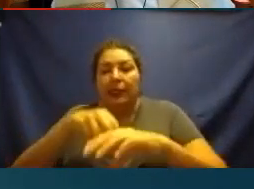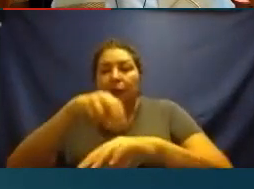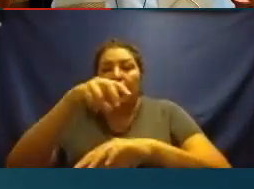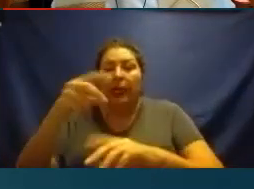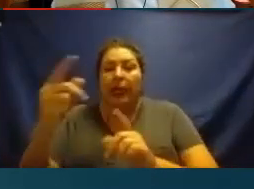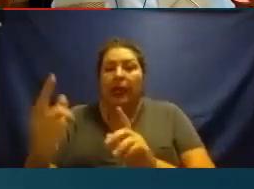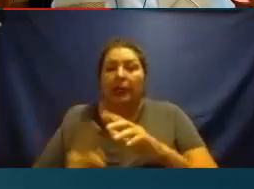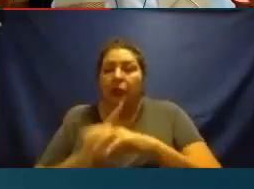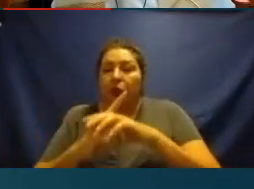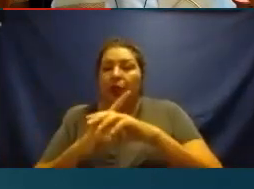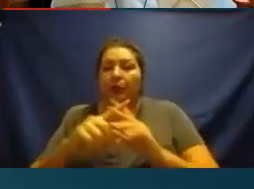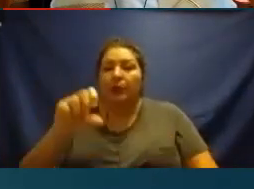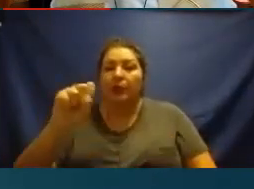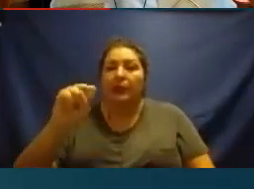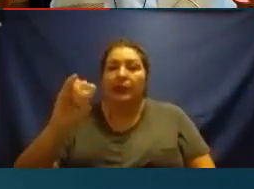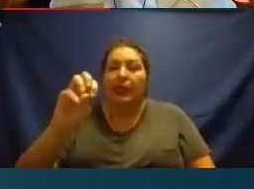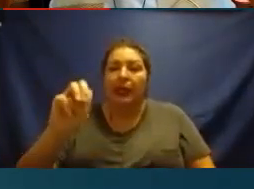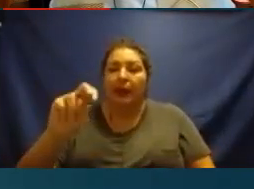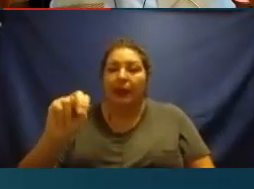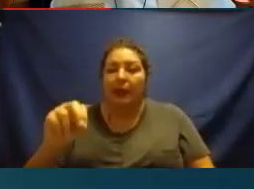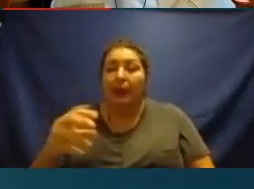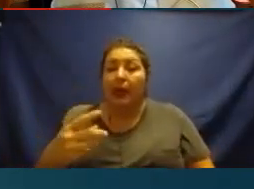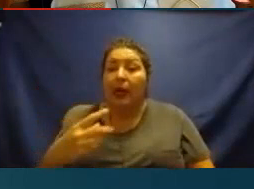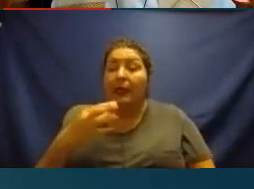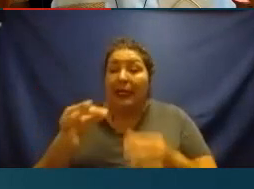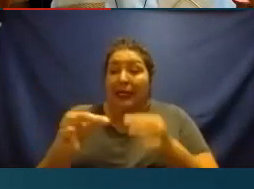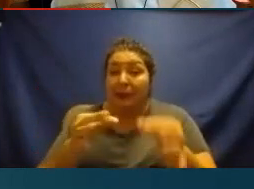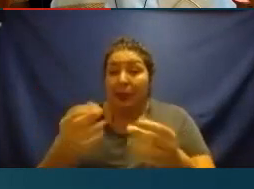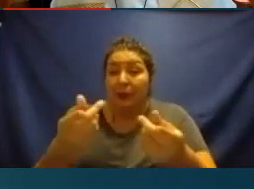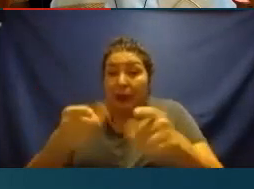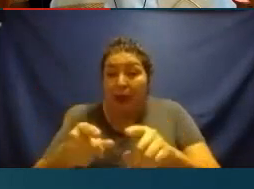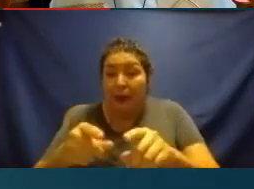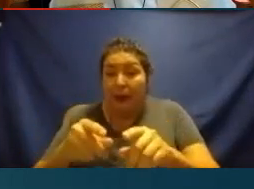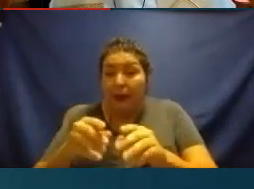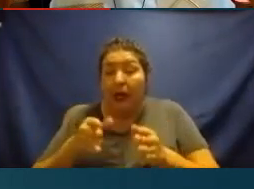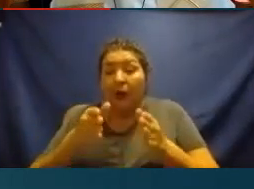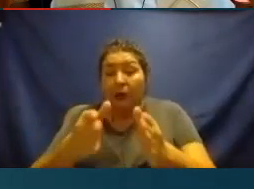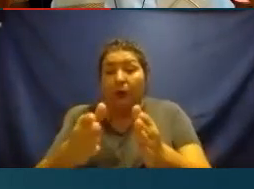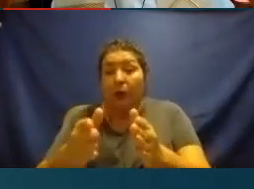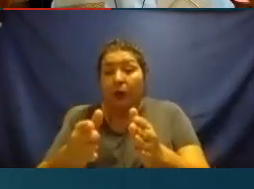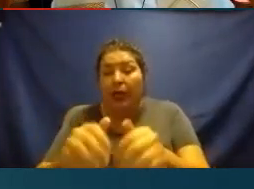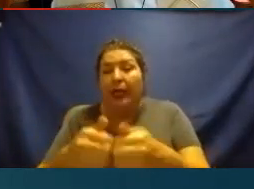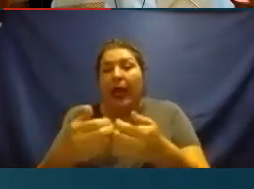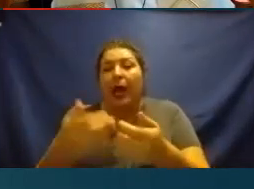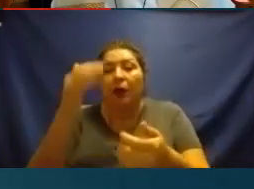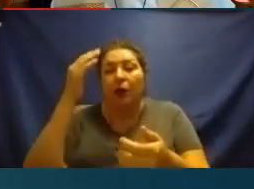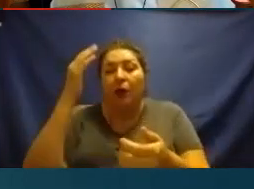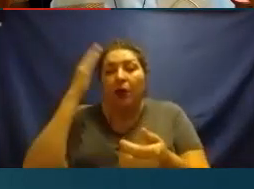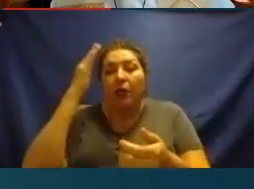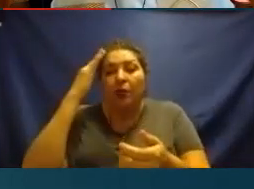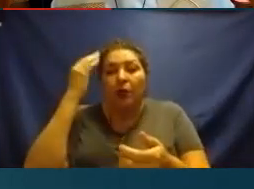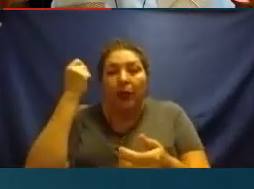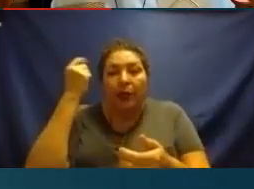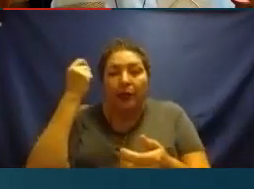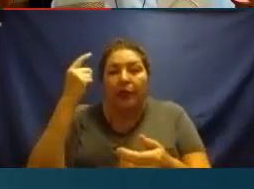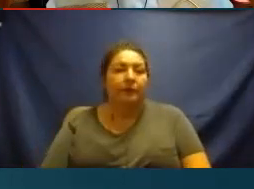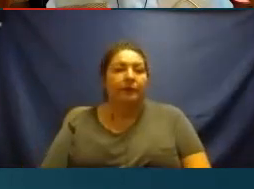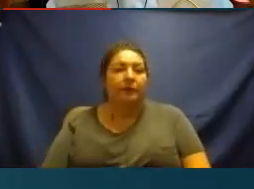Simon. And then they told what had happened on the road and how he was known to them in the breaking of the